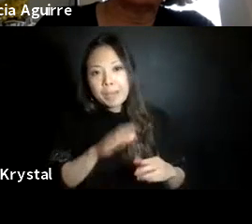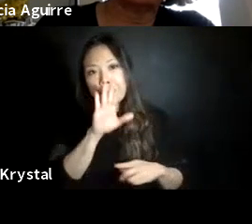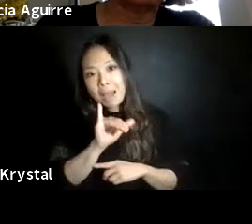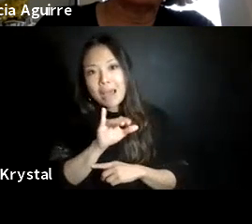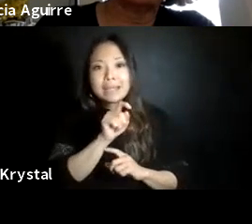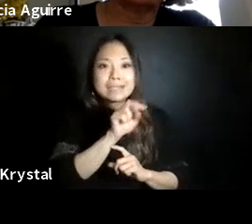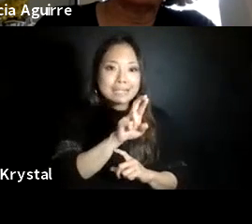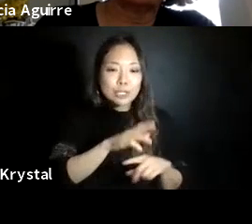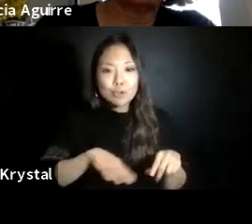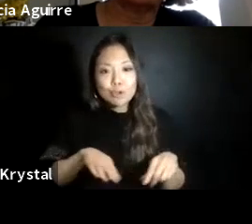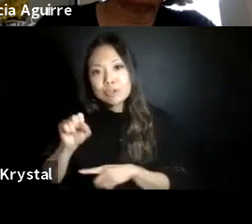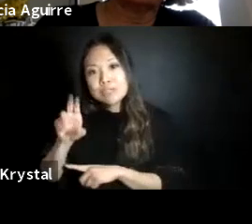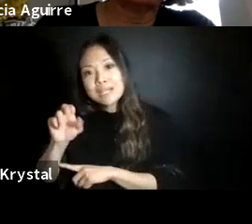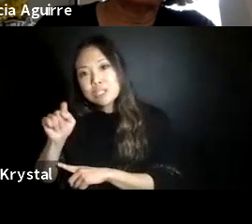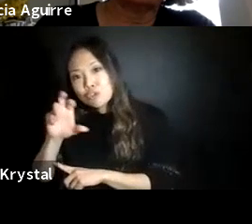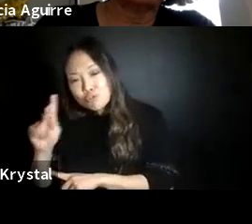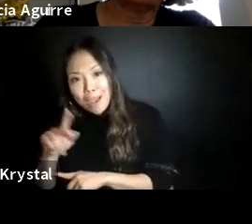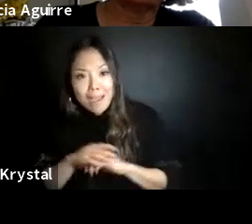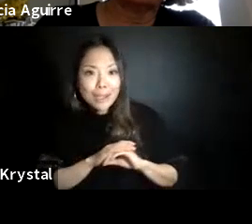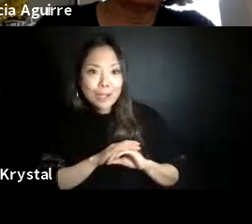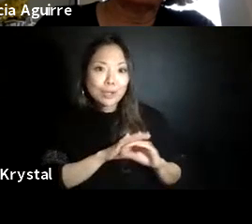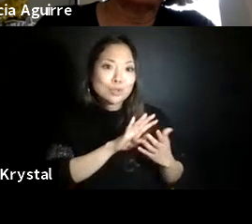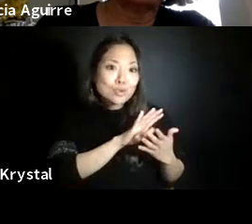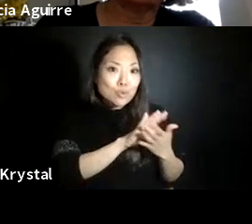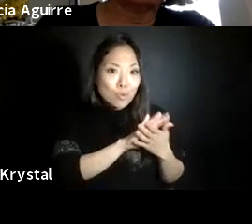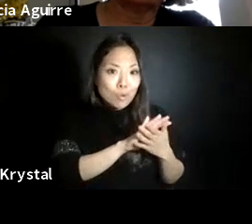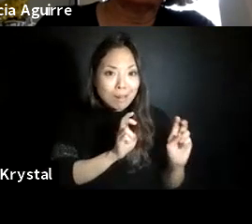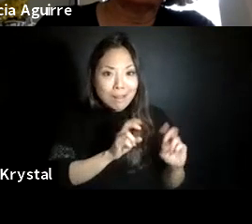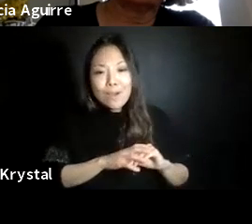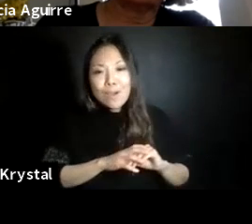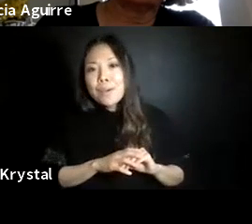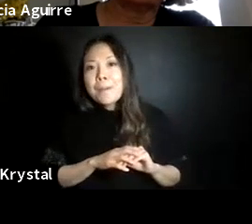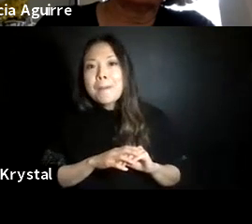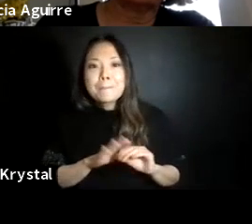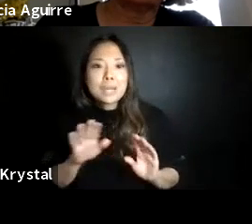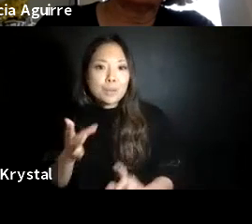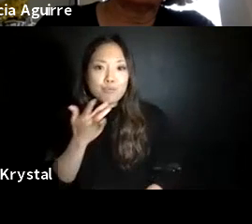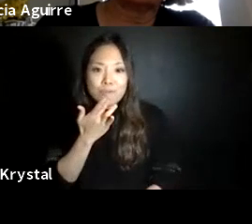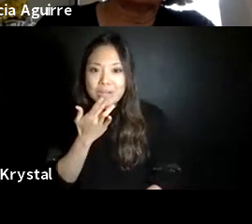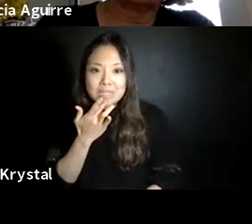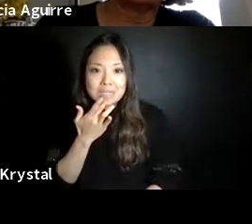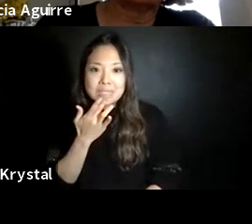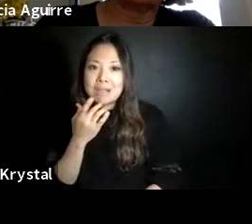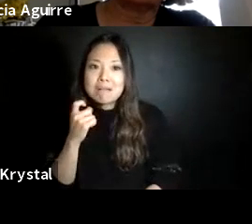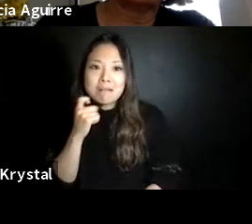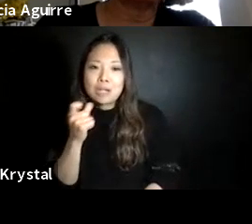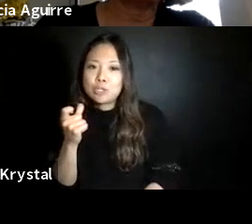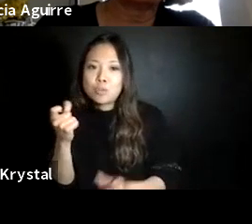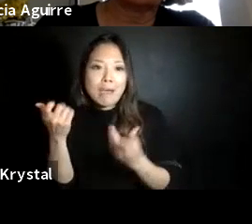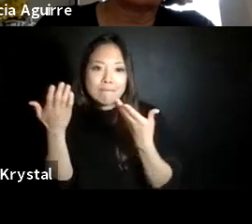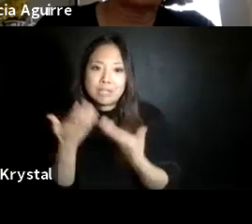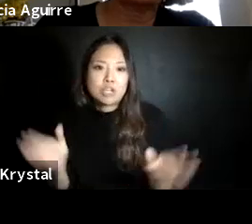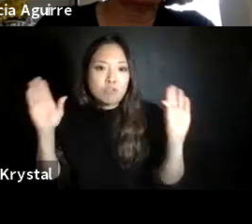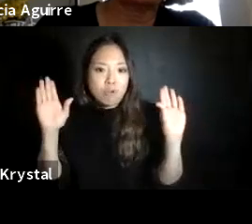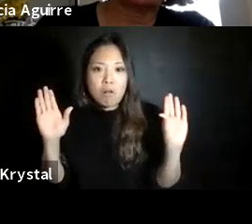or school, but that the preference would be not to have an at-large lottery, or